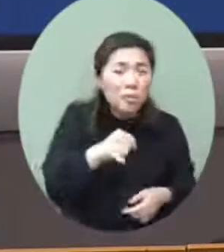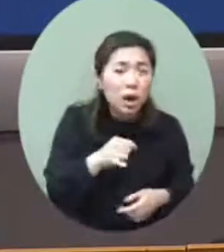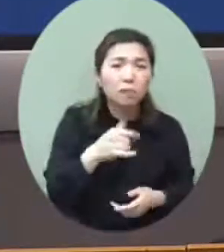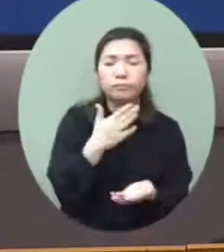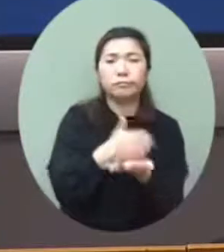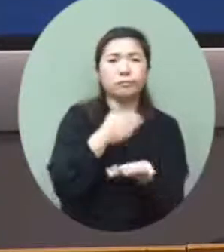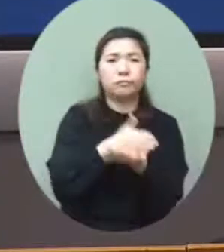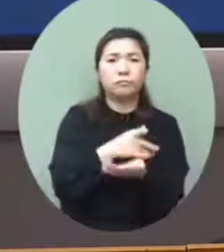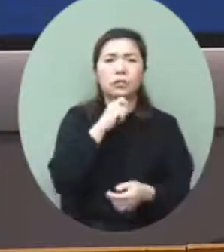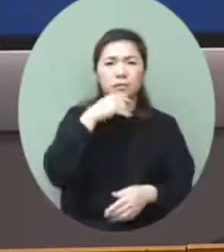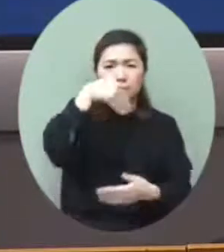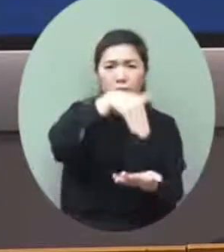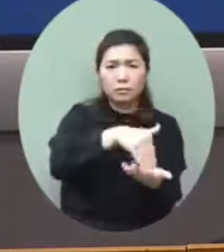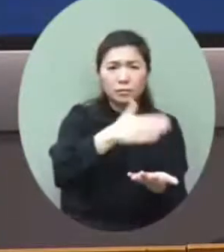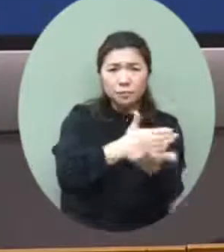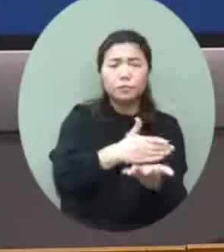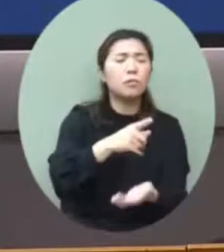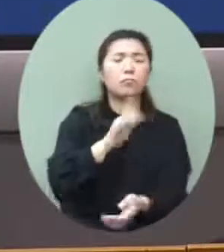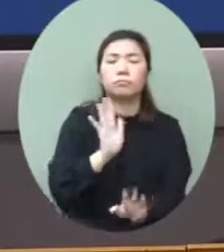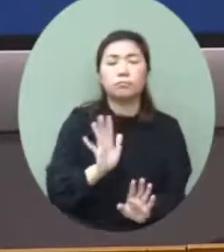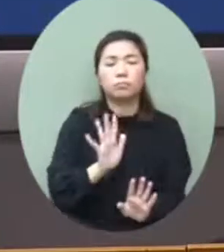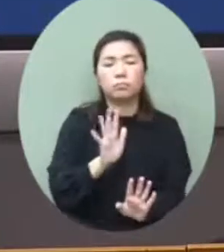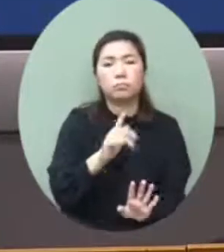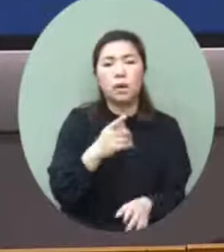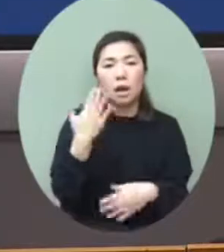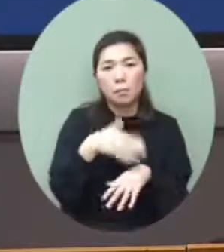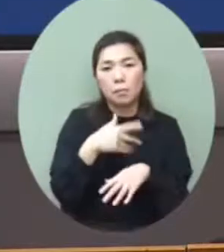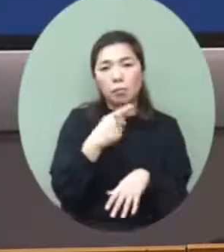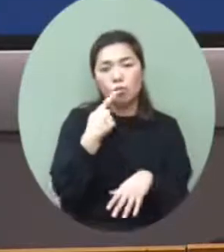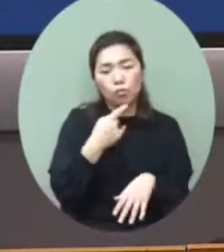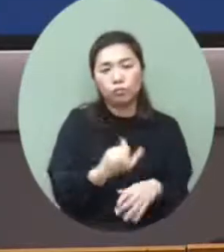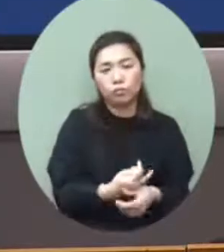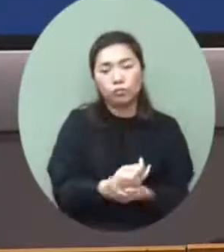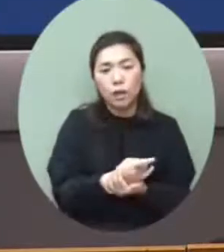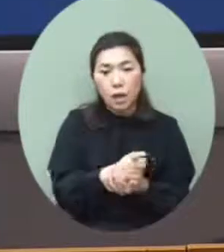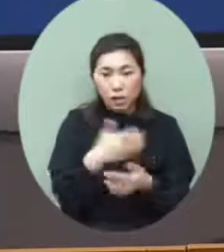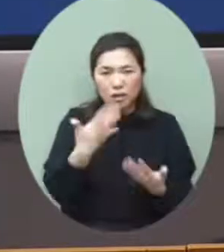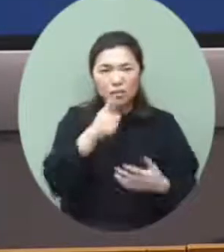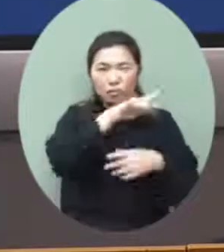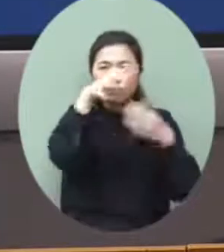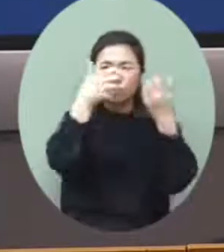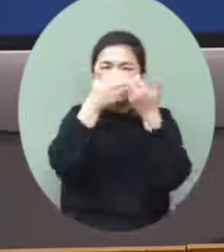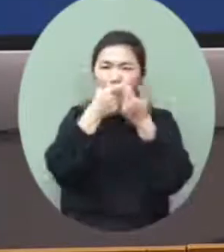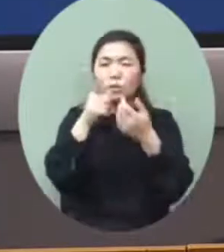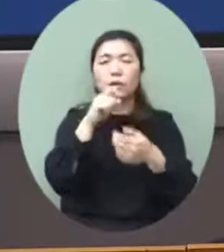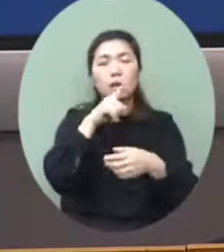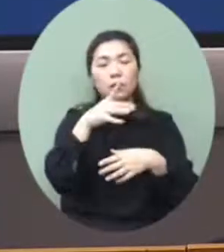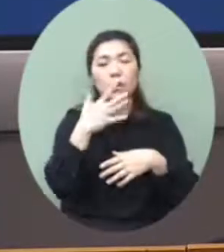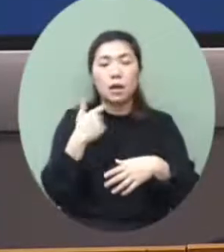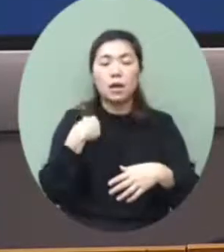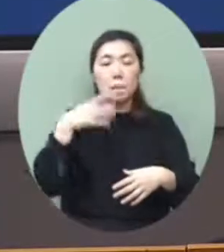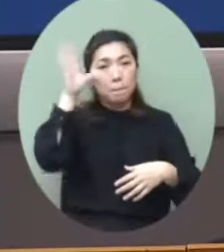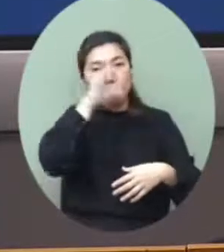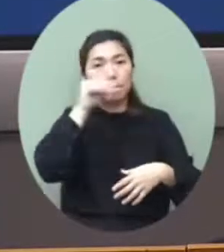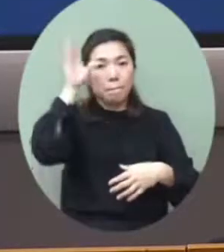So we did not experience any issues with the last mile.